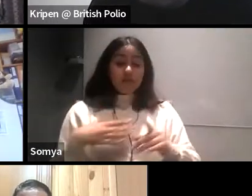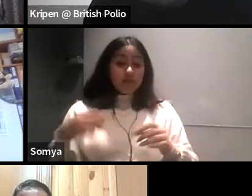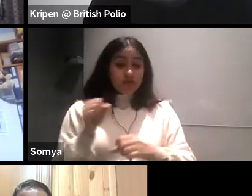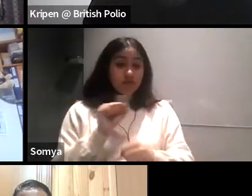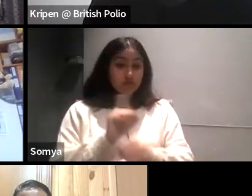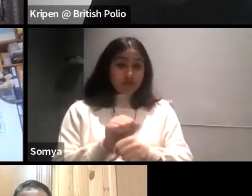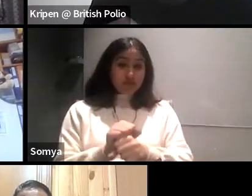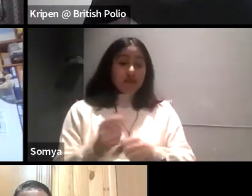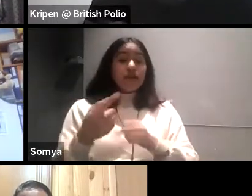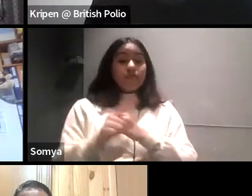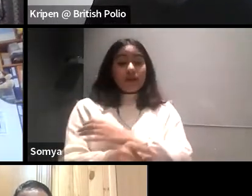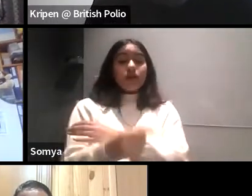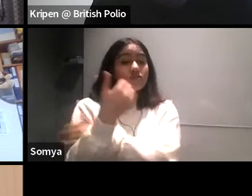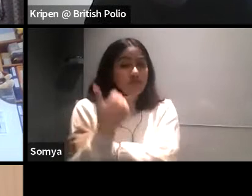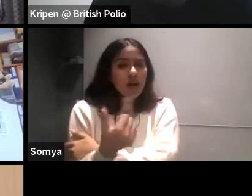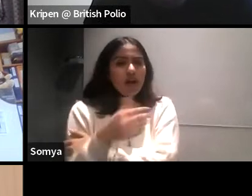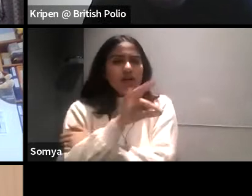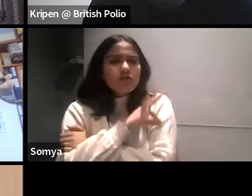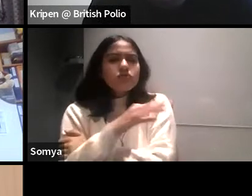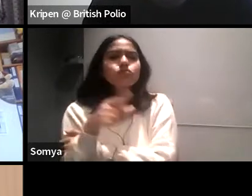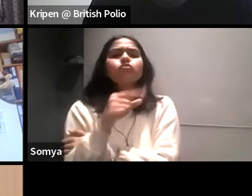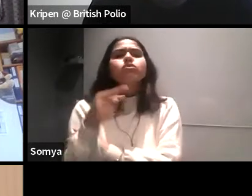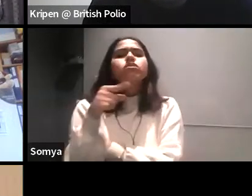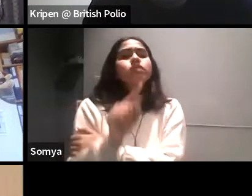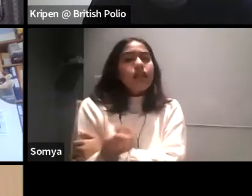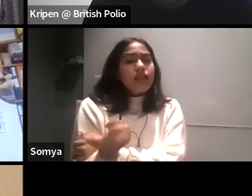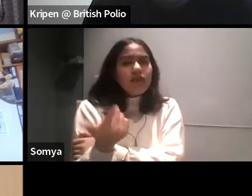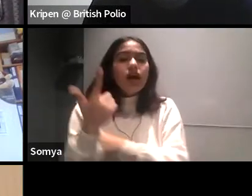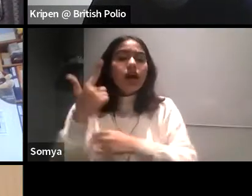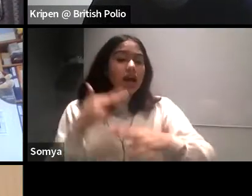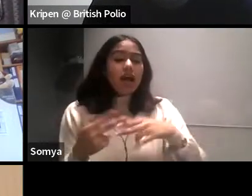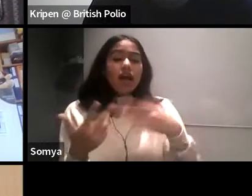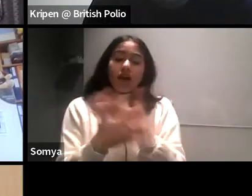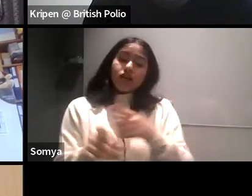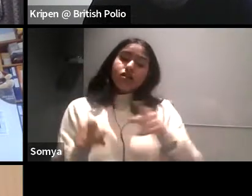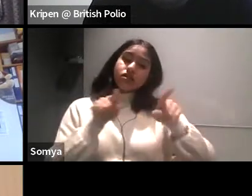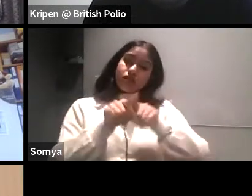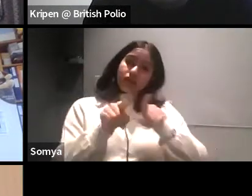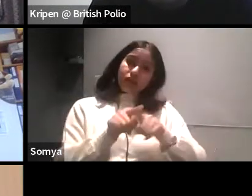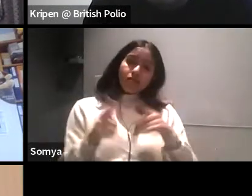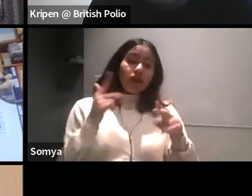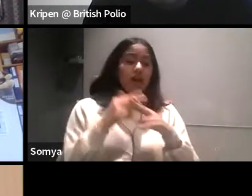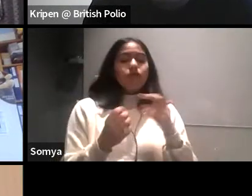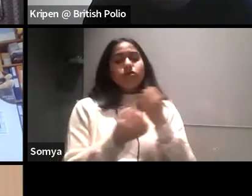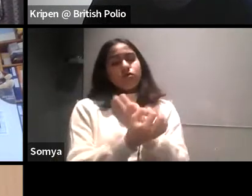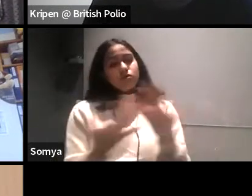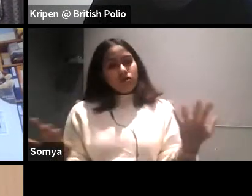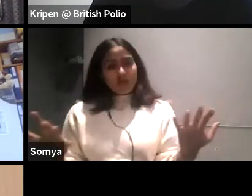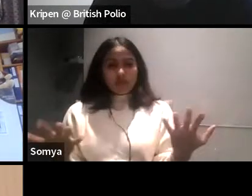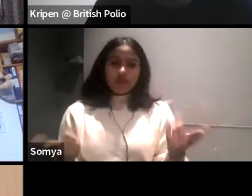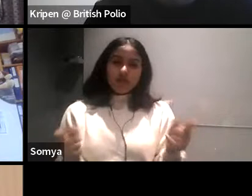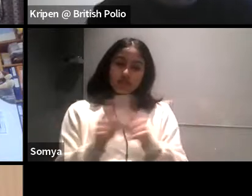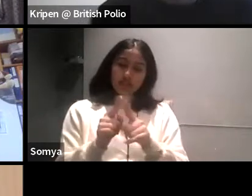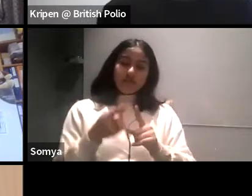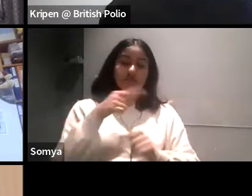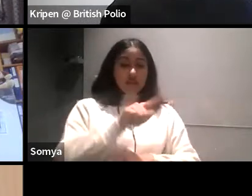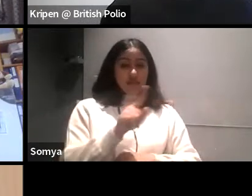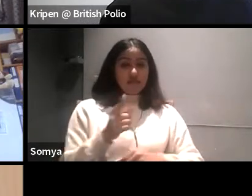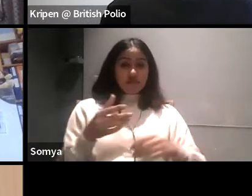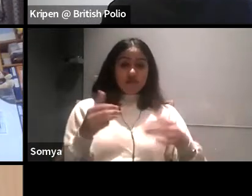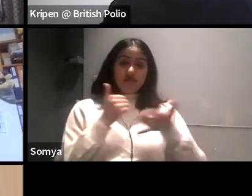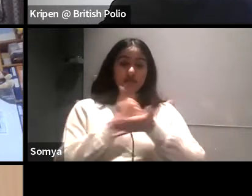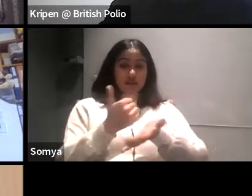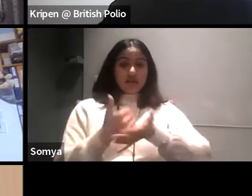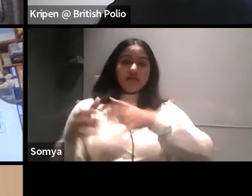But they would like to do self jobs or self-help jobs, for example. Or there are many organizations which are like self-helping groups,